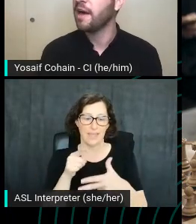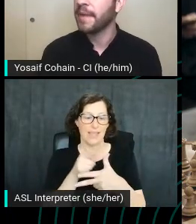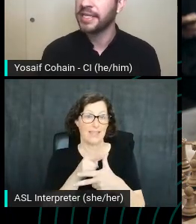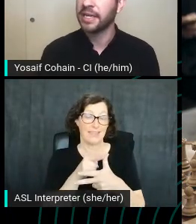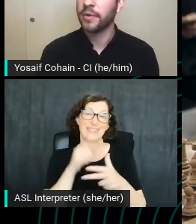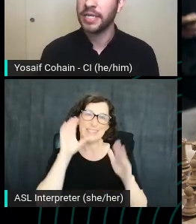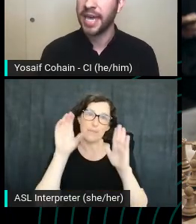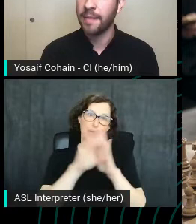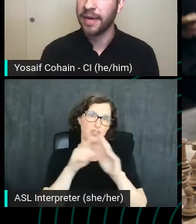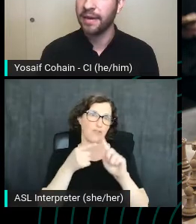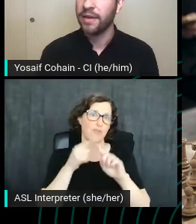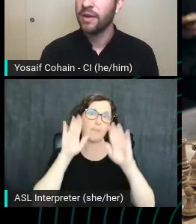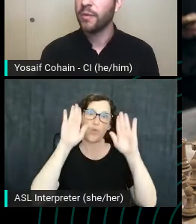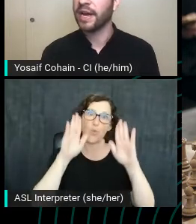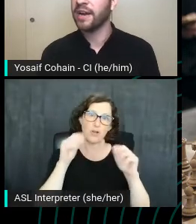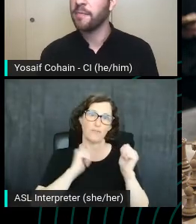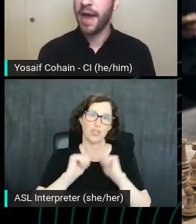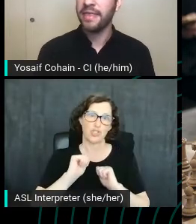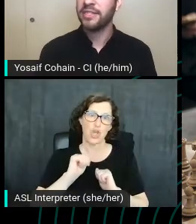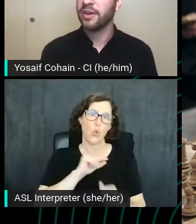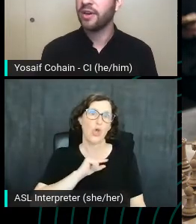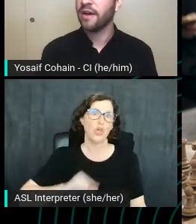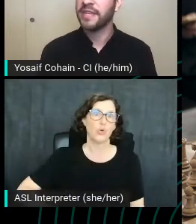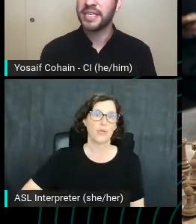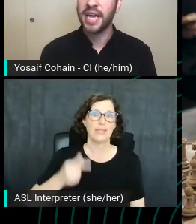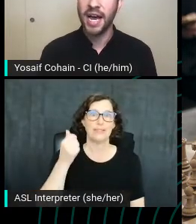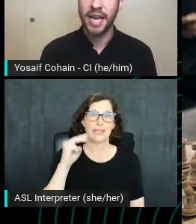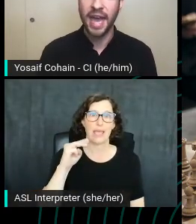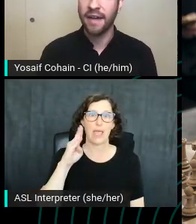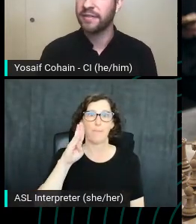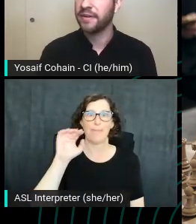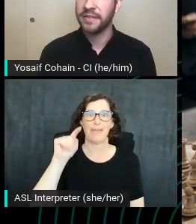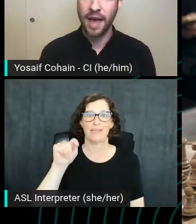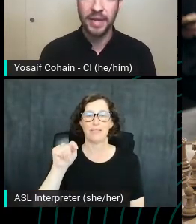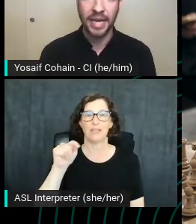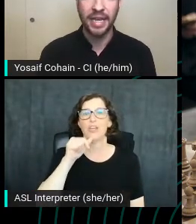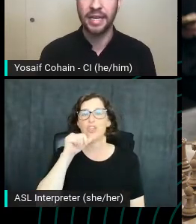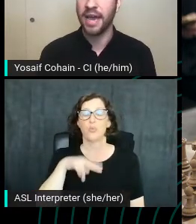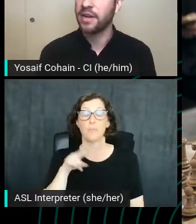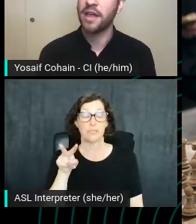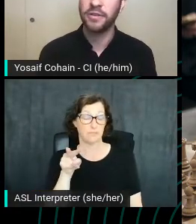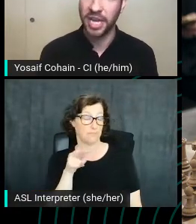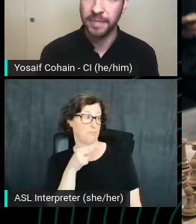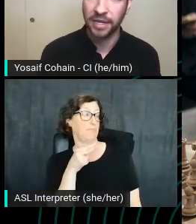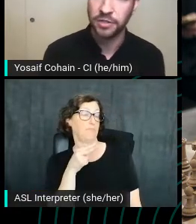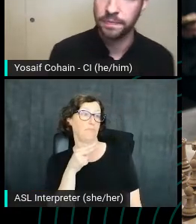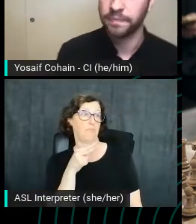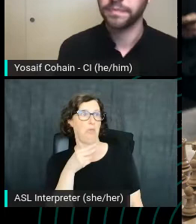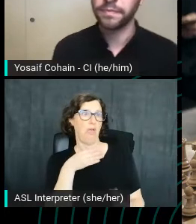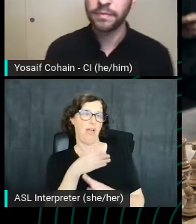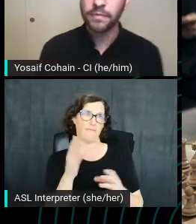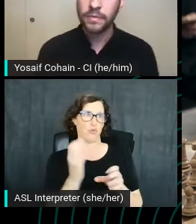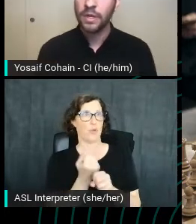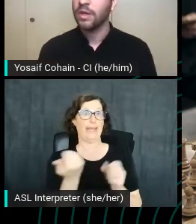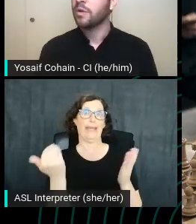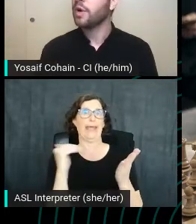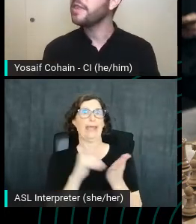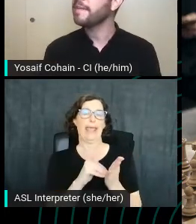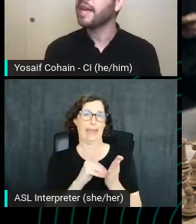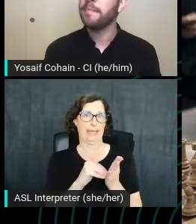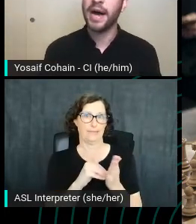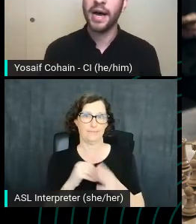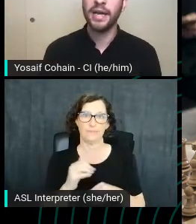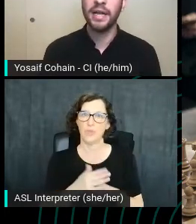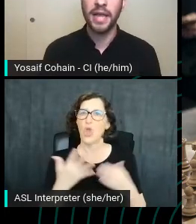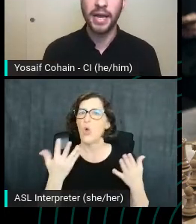from the amazing Queen's Gambit, where Beth is looking off to the side after dominating yet another chess match. What do